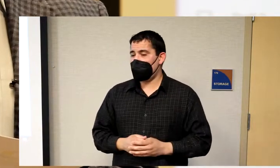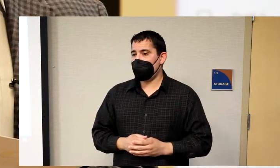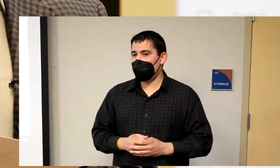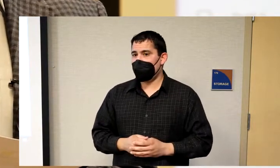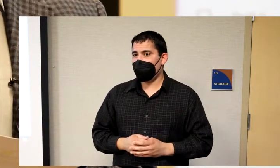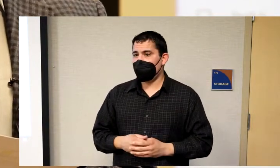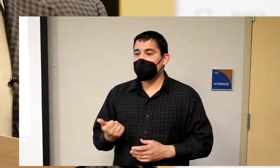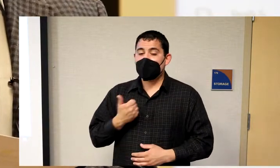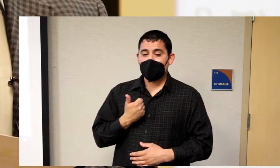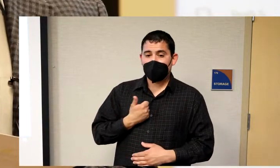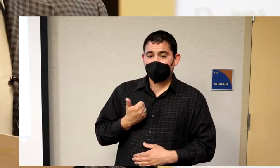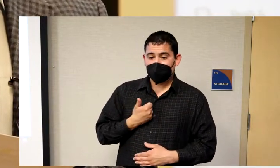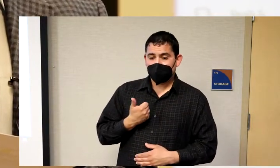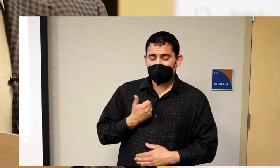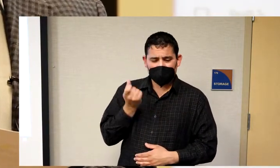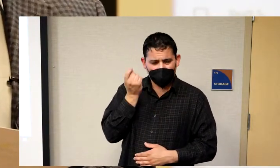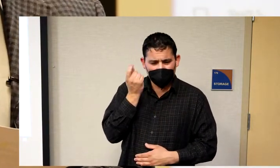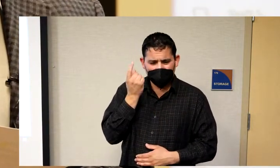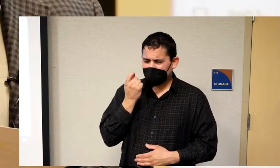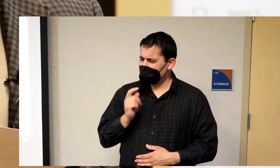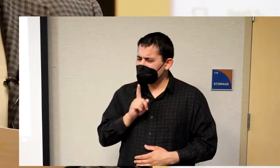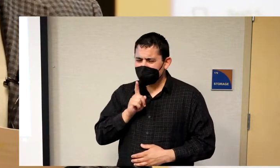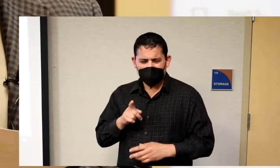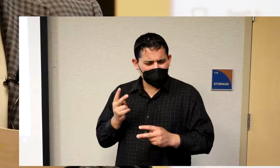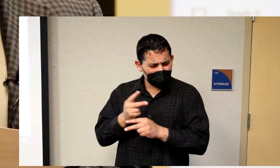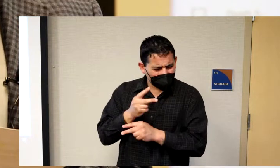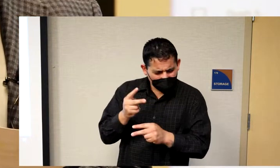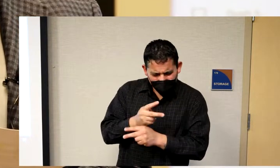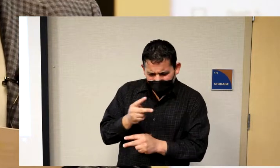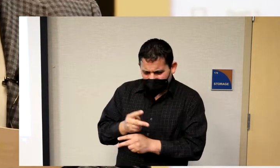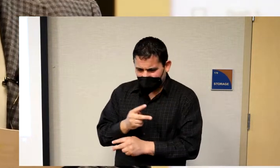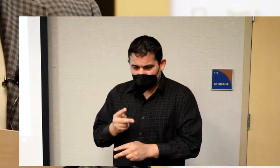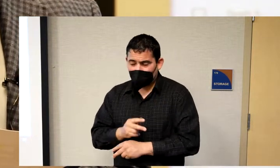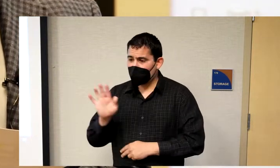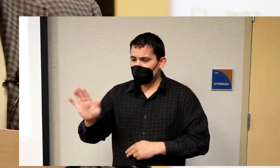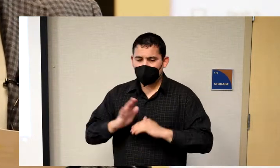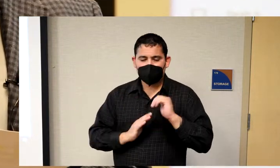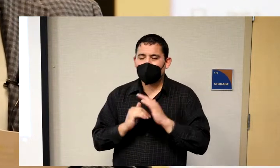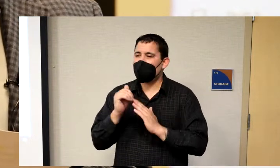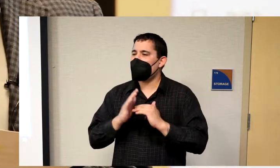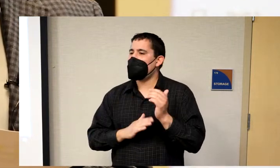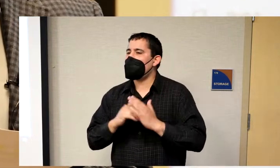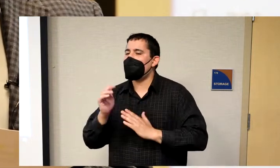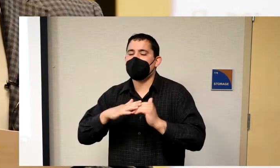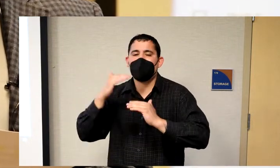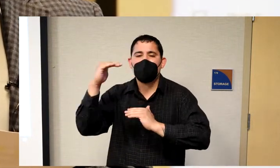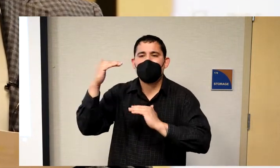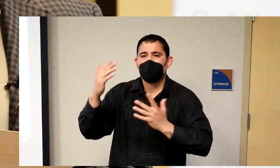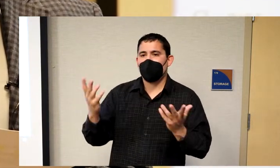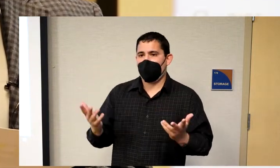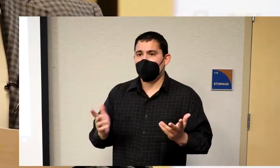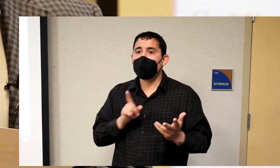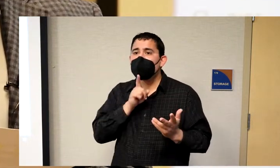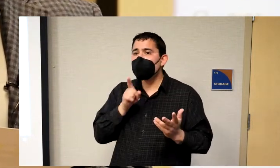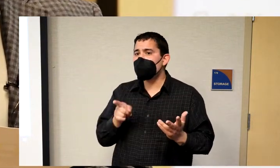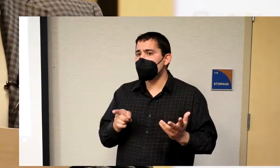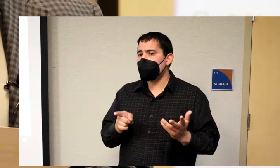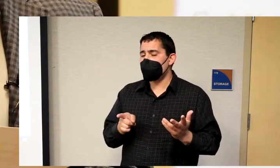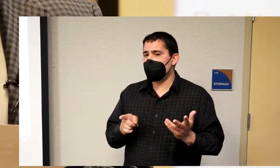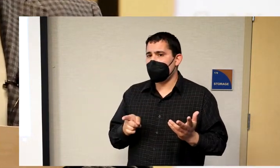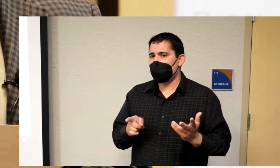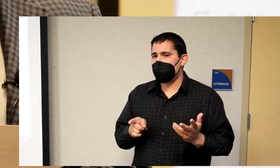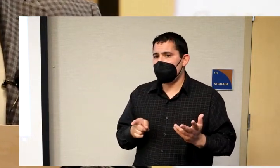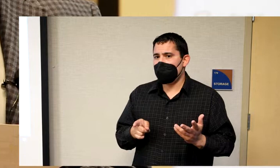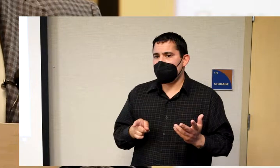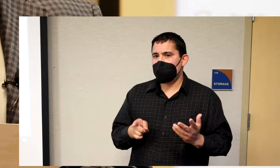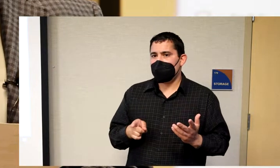I'm trying to understand as I look at these, is there a comfort level here that says, well, really we are